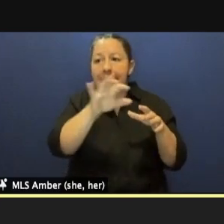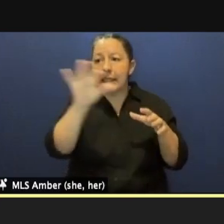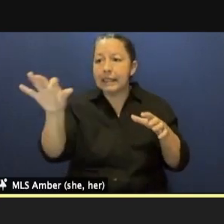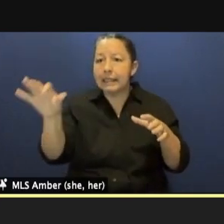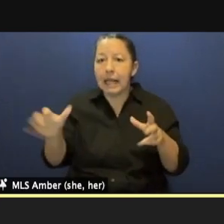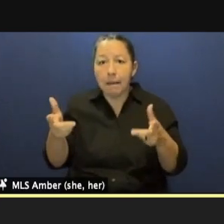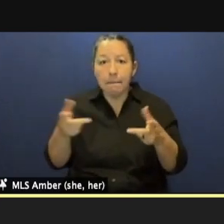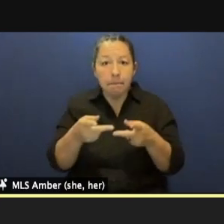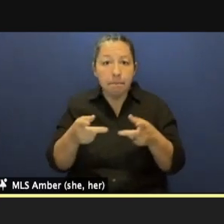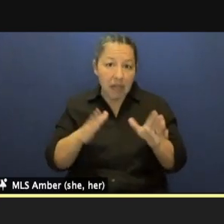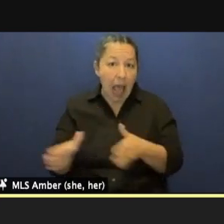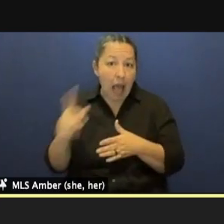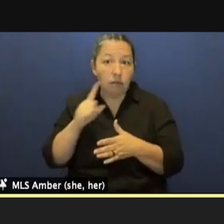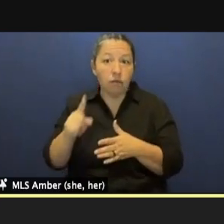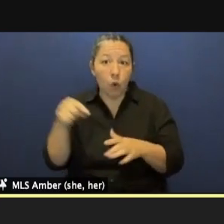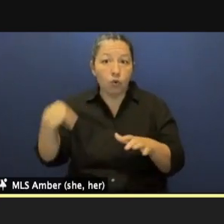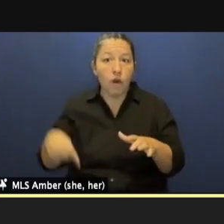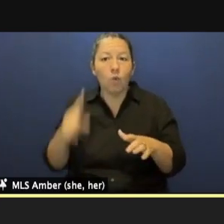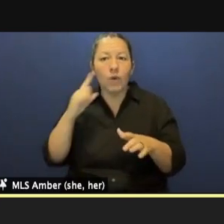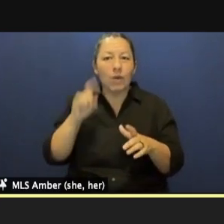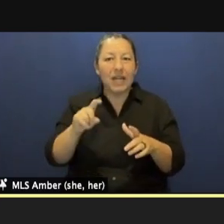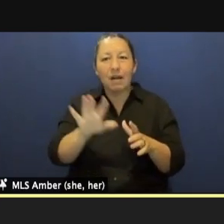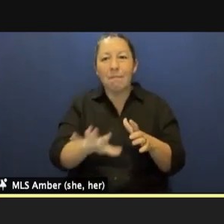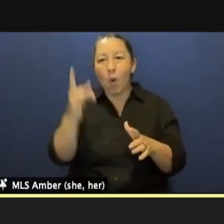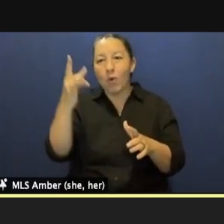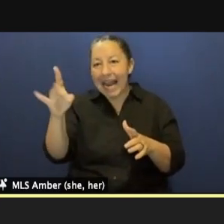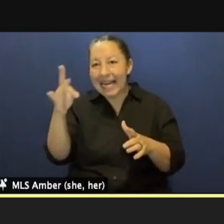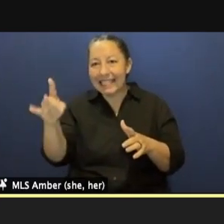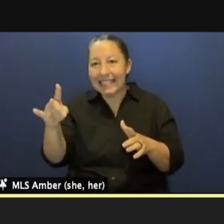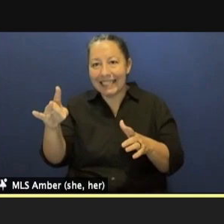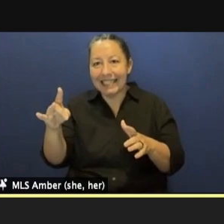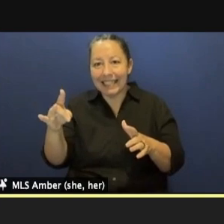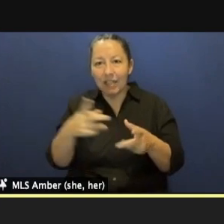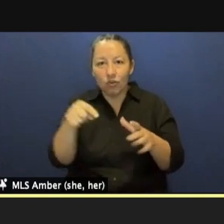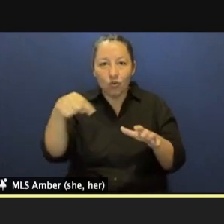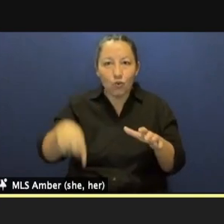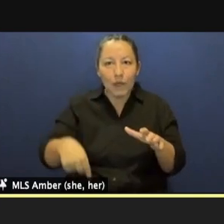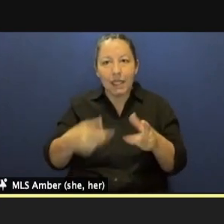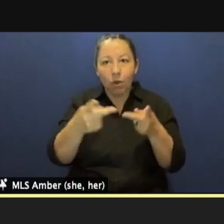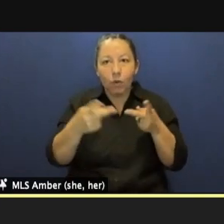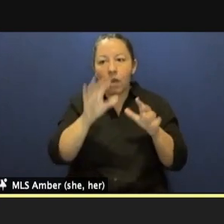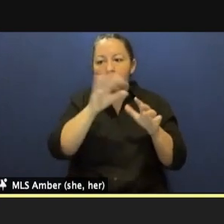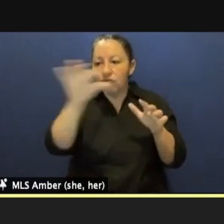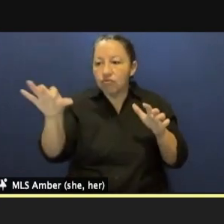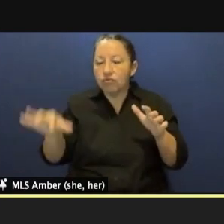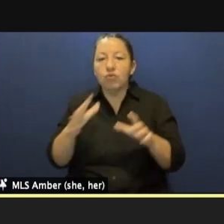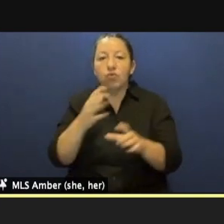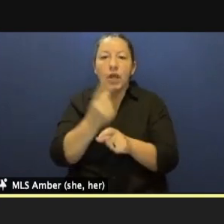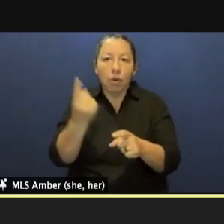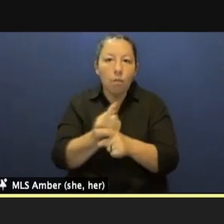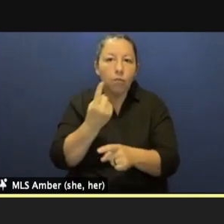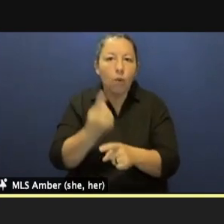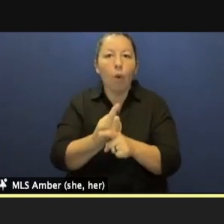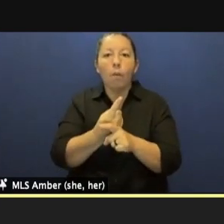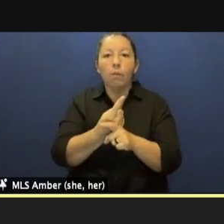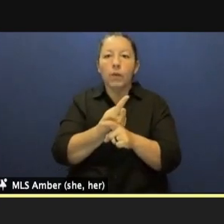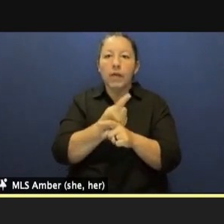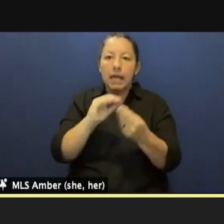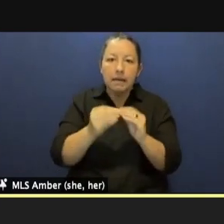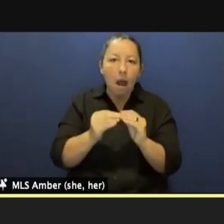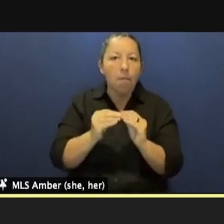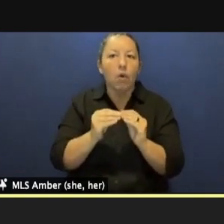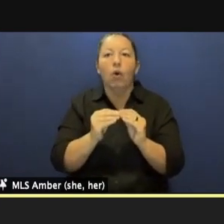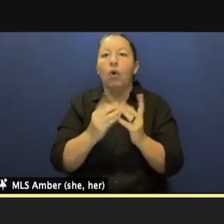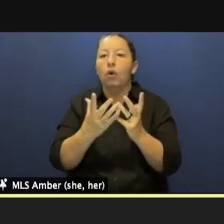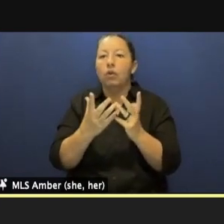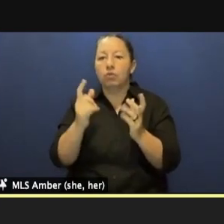18 in order to be able to get the right statistical makeup in order to make our determinations about the different ice stability regions